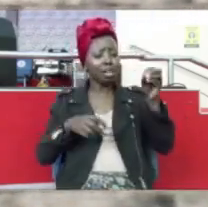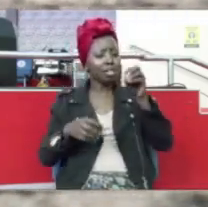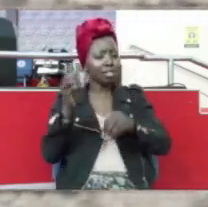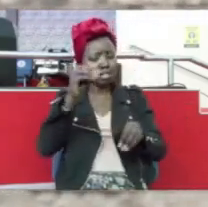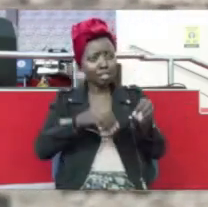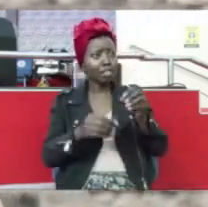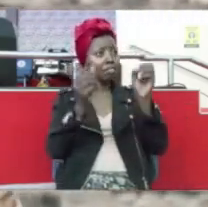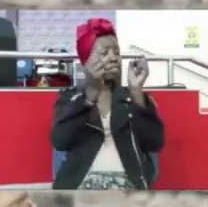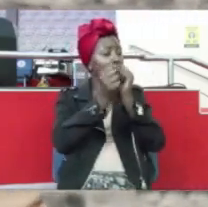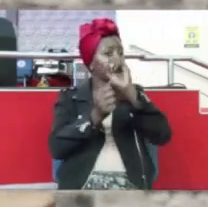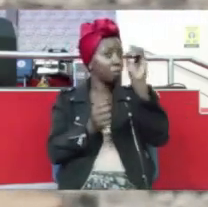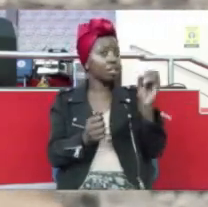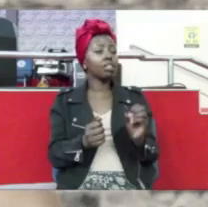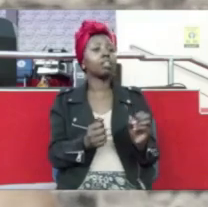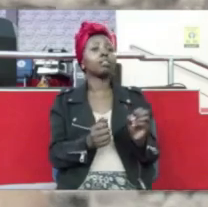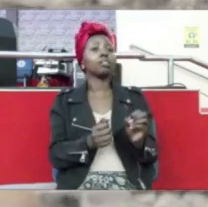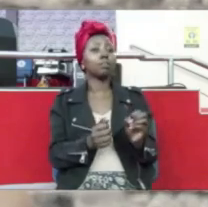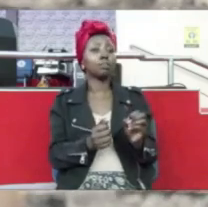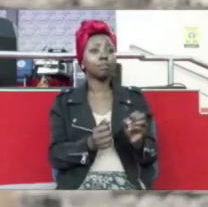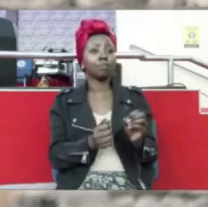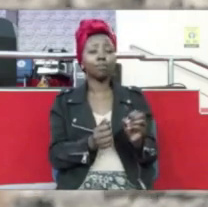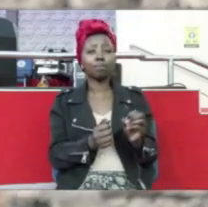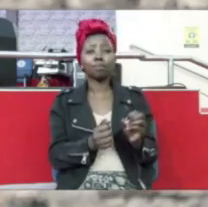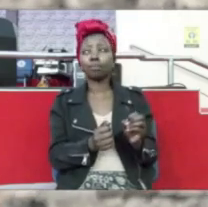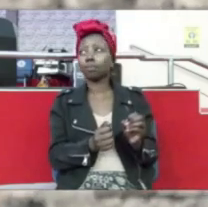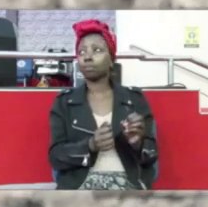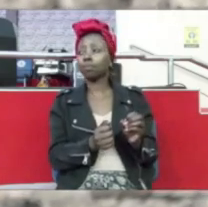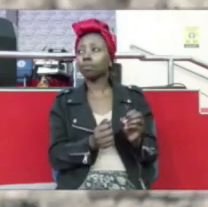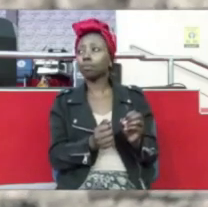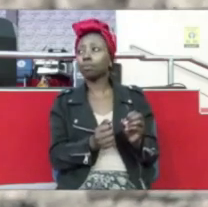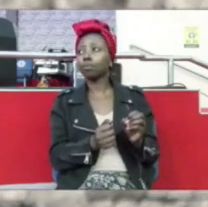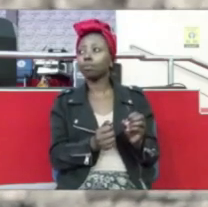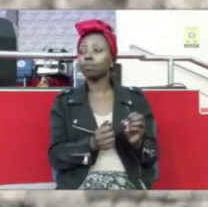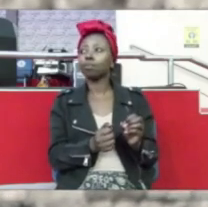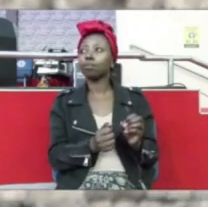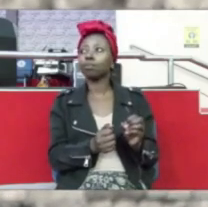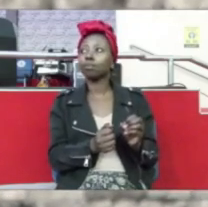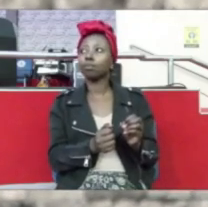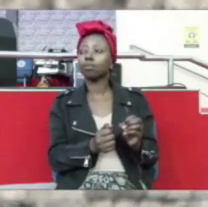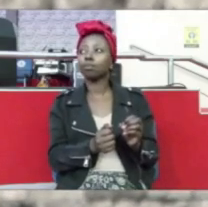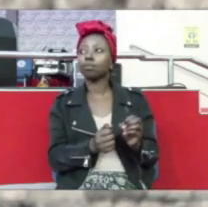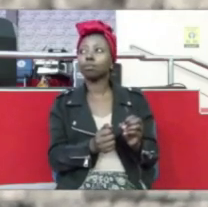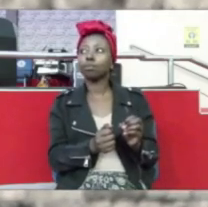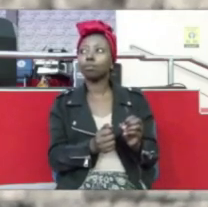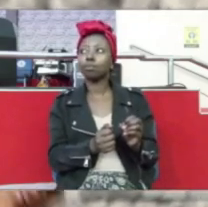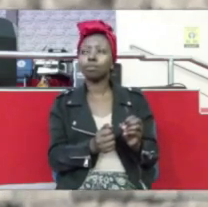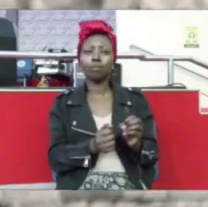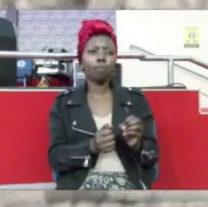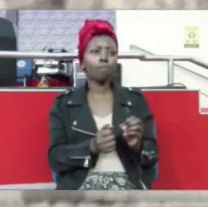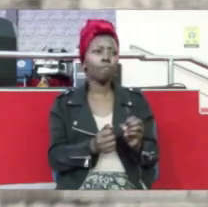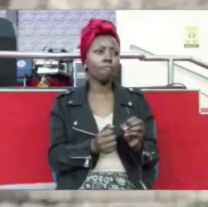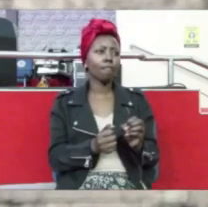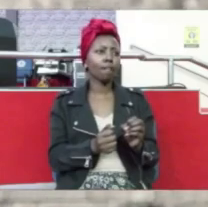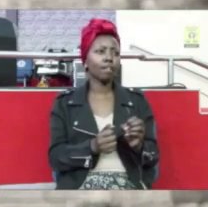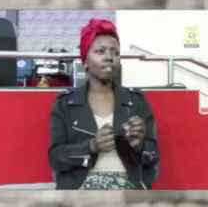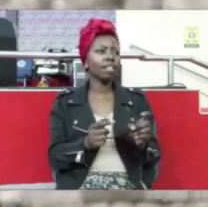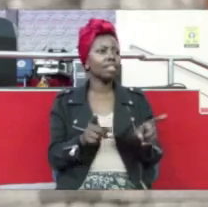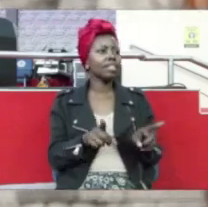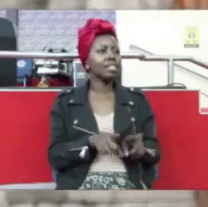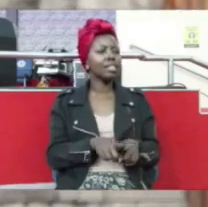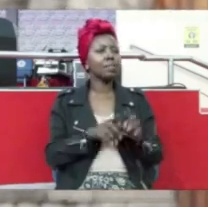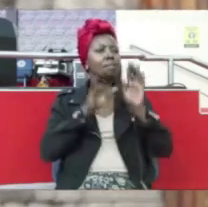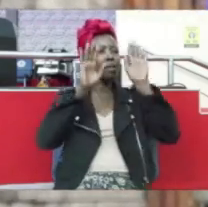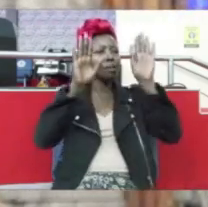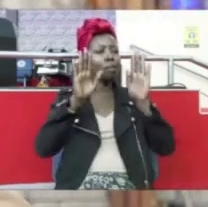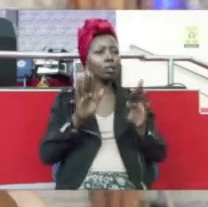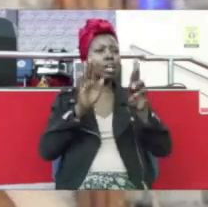tithe. Ya kwamba kutoa, hata wachungaji wenyewe wanastahili kutoa zaka. It is a principle for the devourer